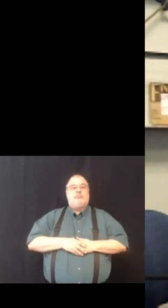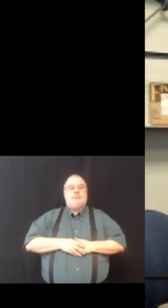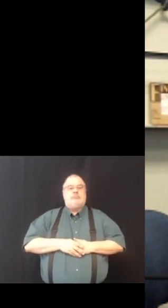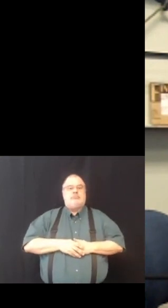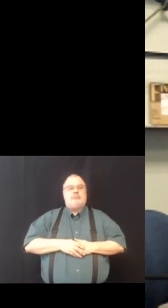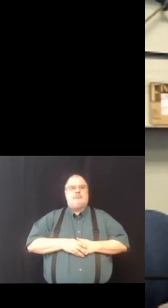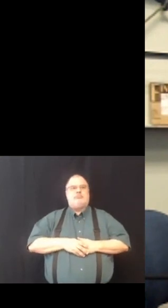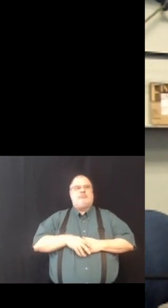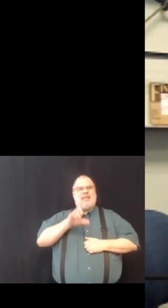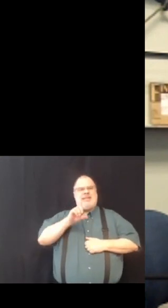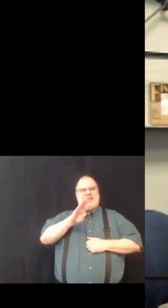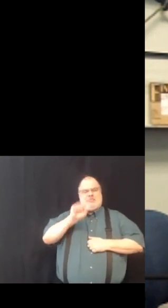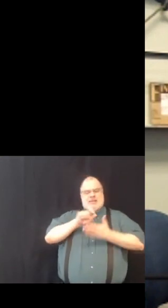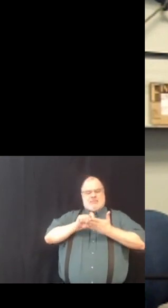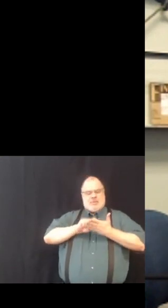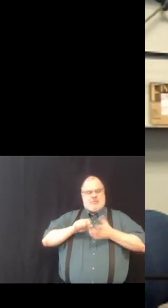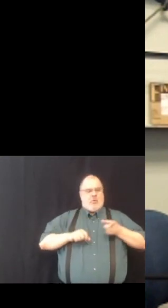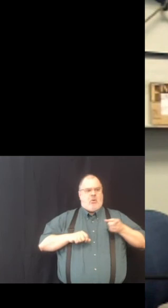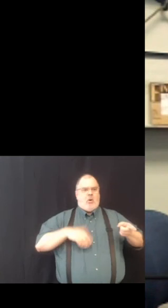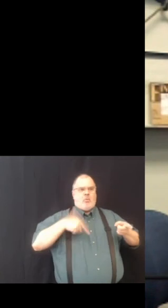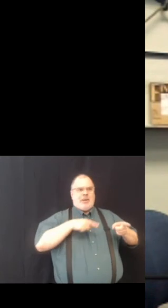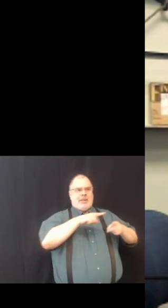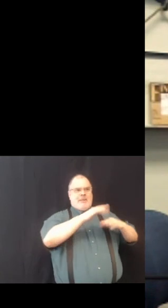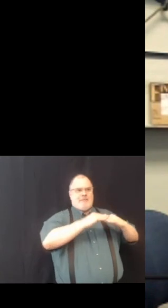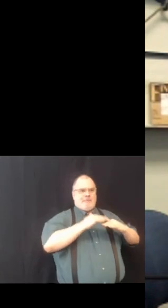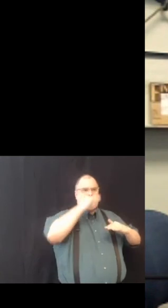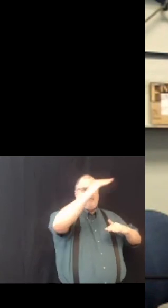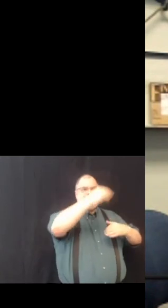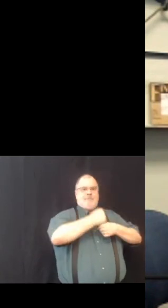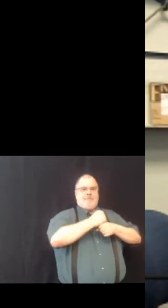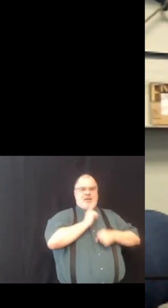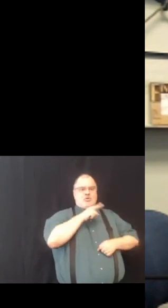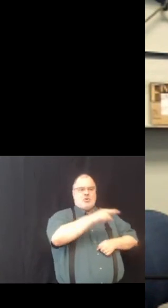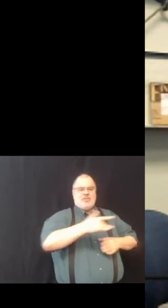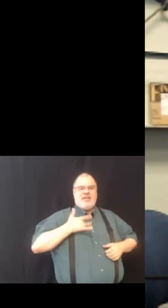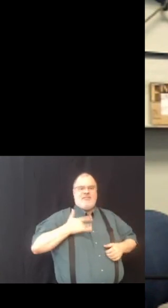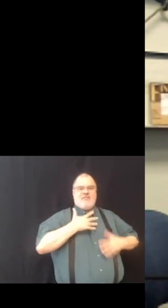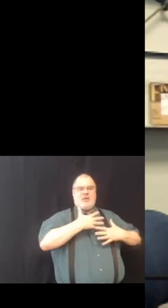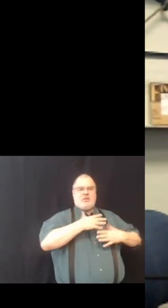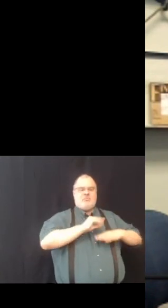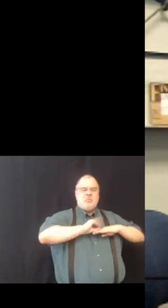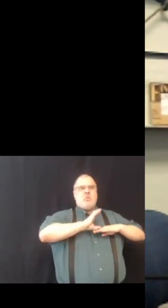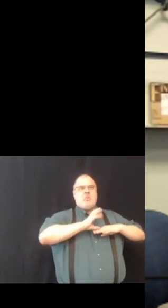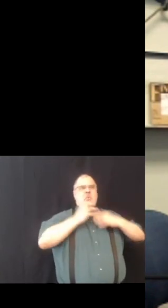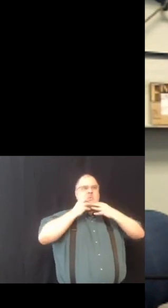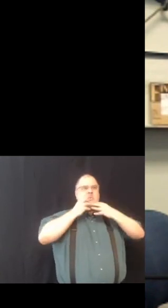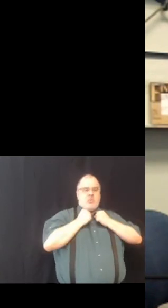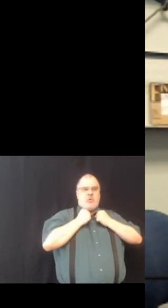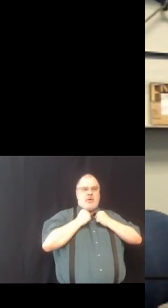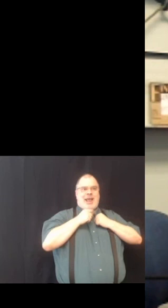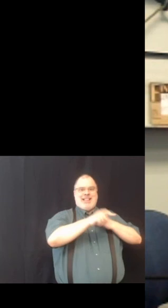"Youth Co-op goes the extra mile to make every employee feel valued and allow them to reach their highest potential with